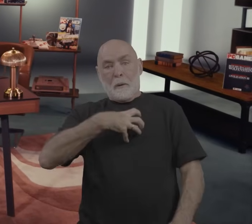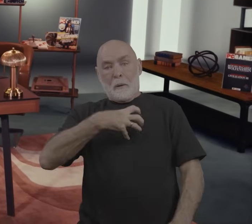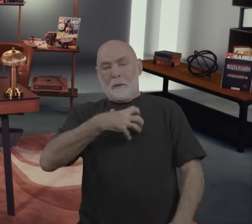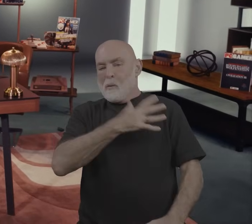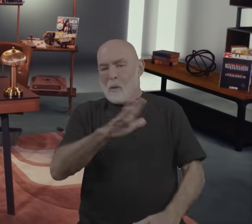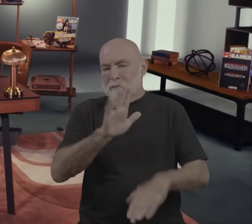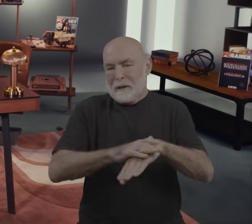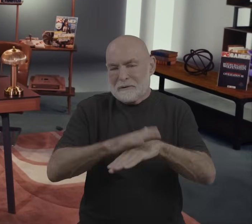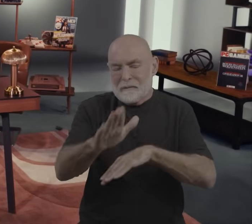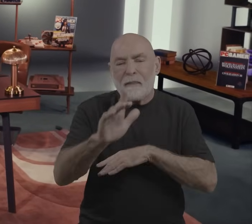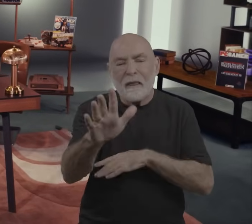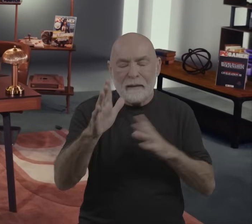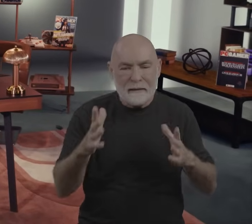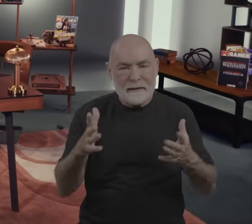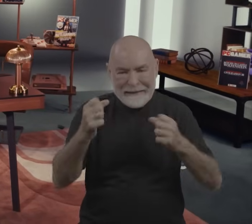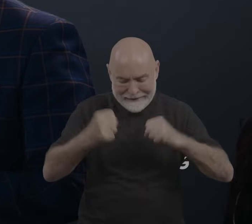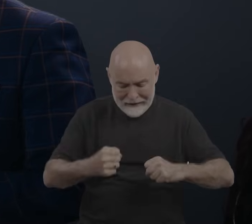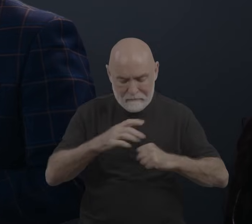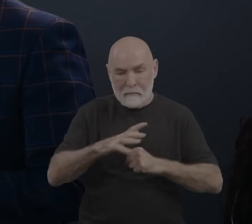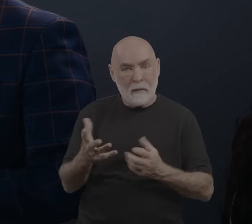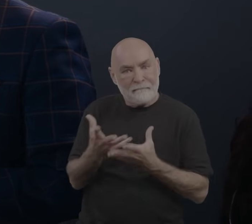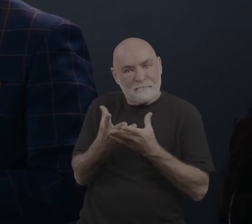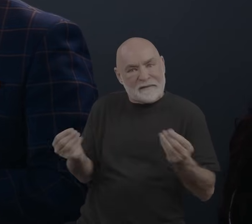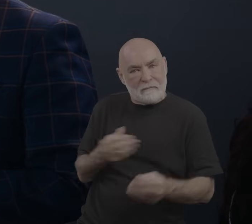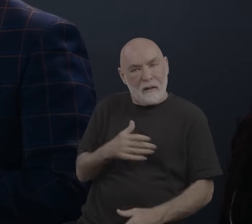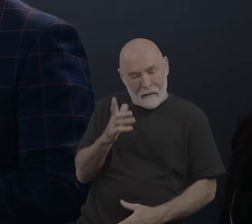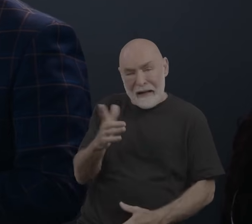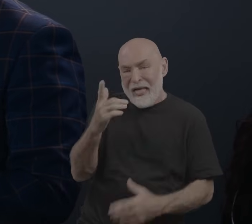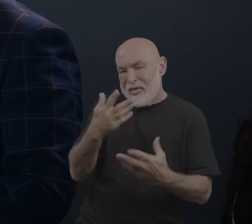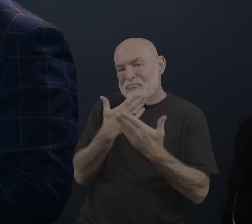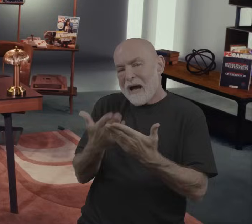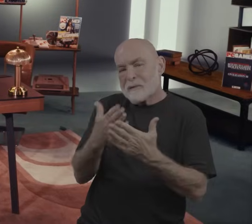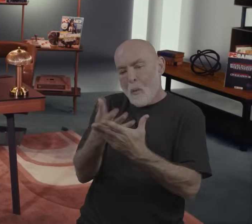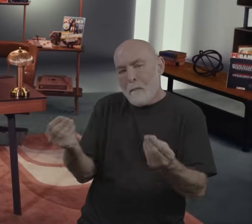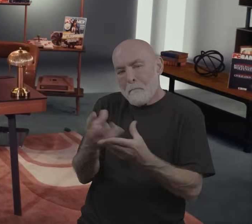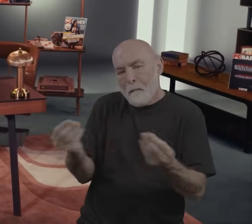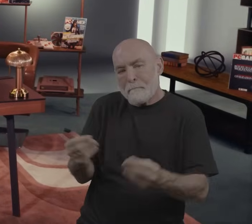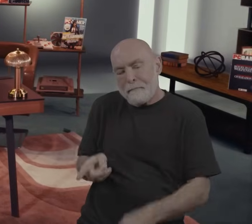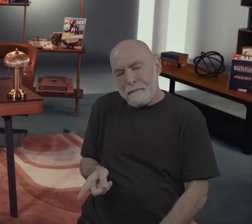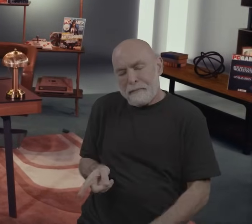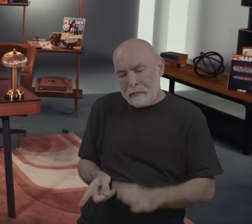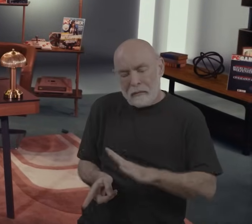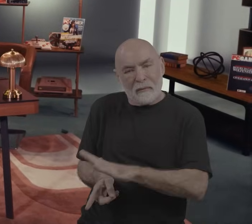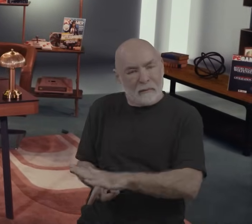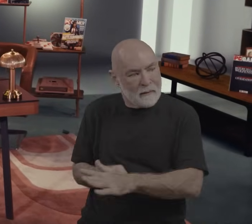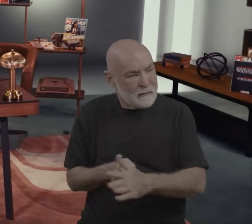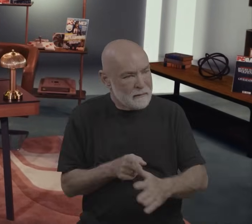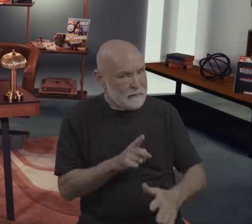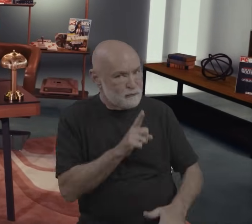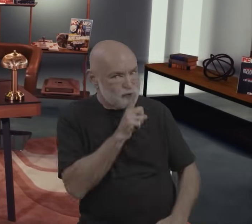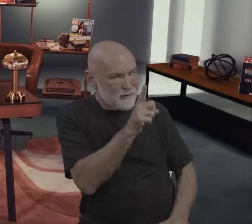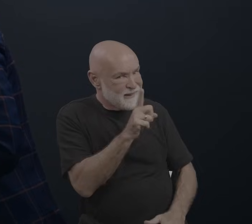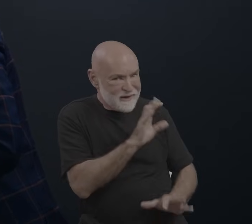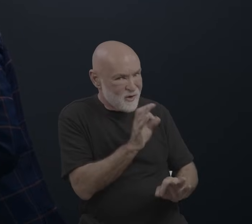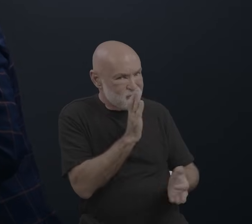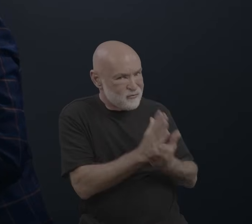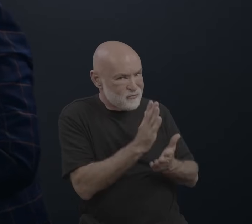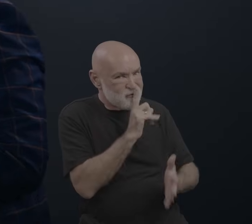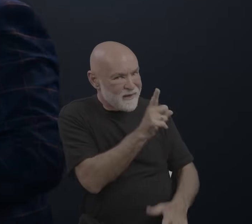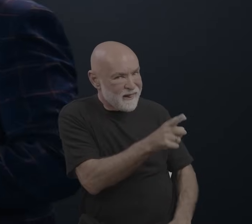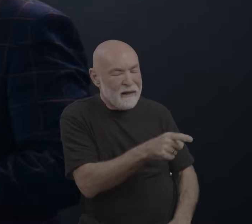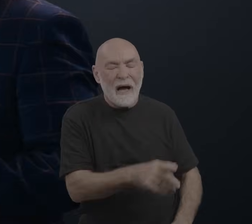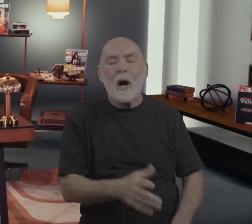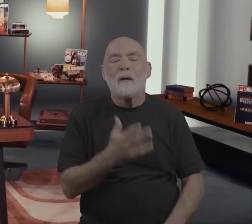We made a gamer chair that turns completely invisible thanks to cloaking technology. Sean, the invisible chair never actually made it out of